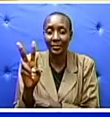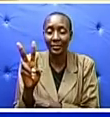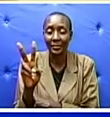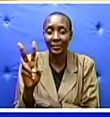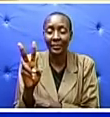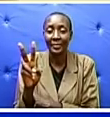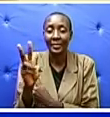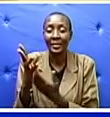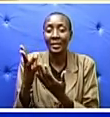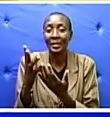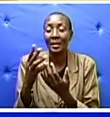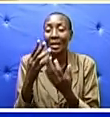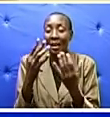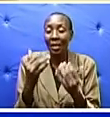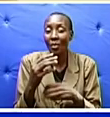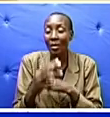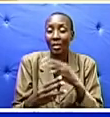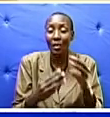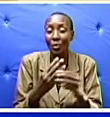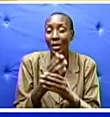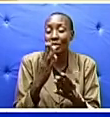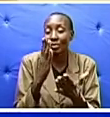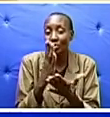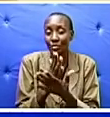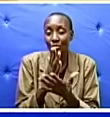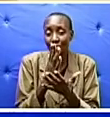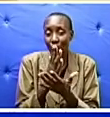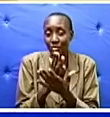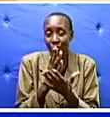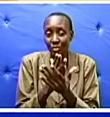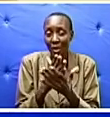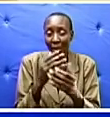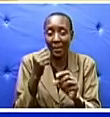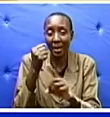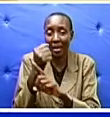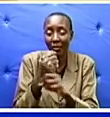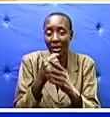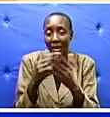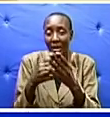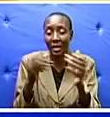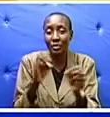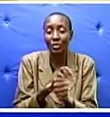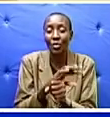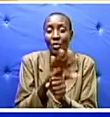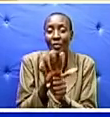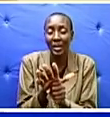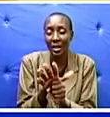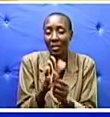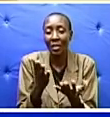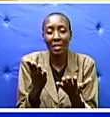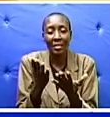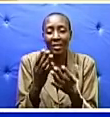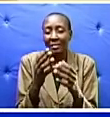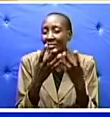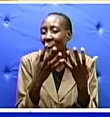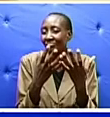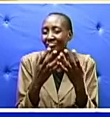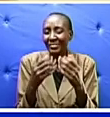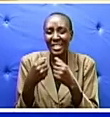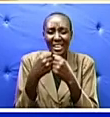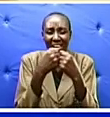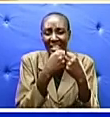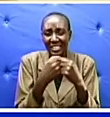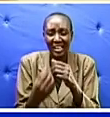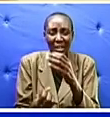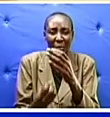1 year, the world has been fighting with the COVID-19 pandemic that has wreaked havoc in very many countries. And now